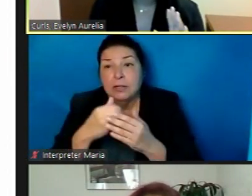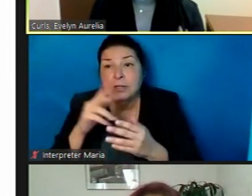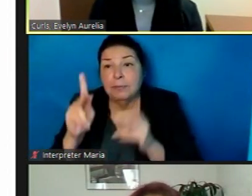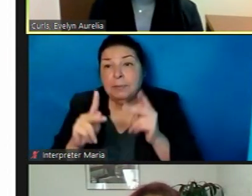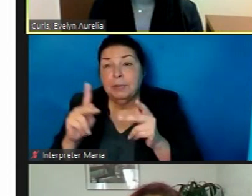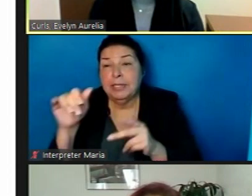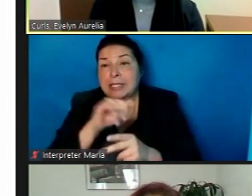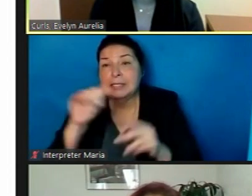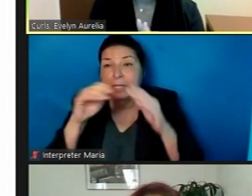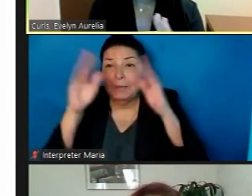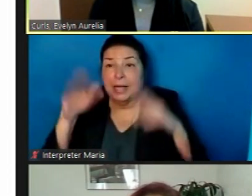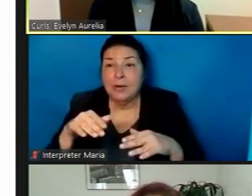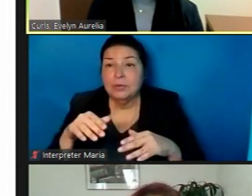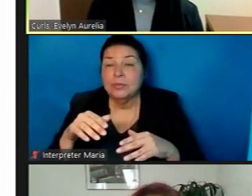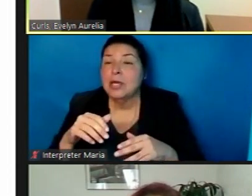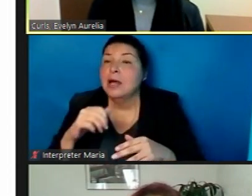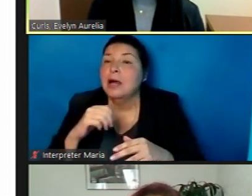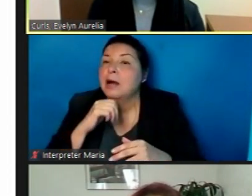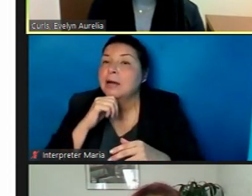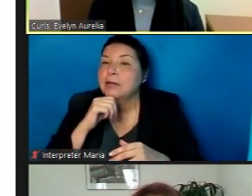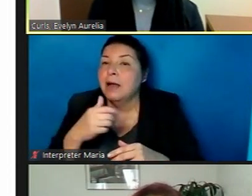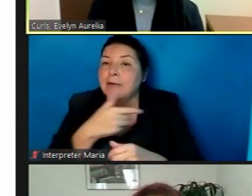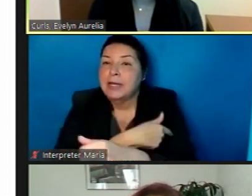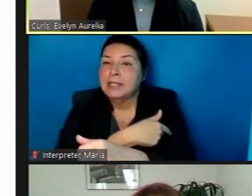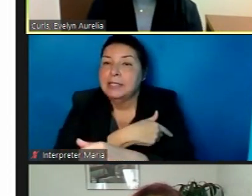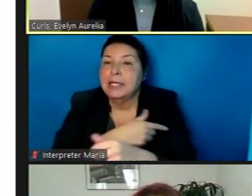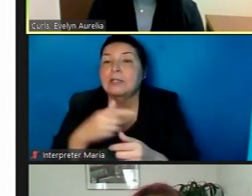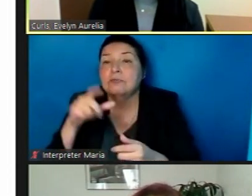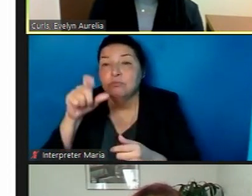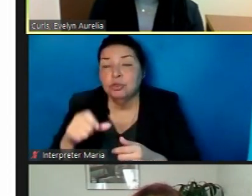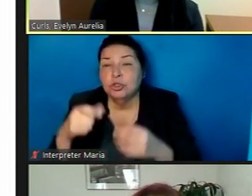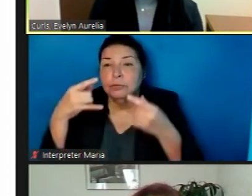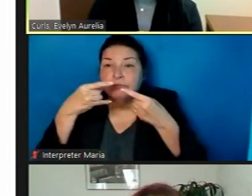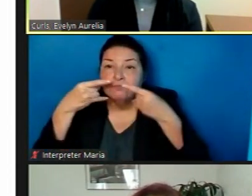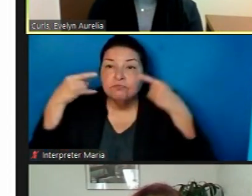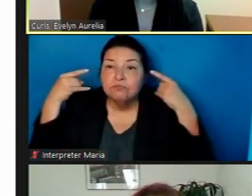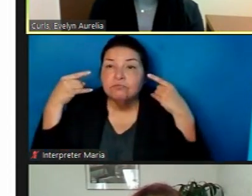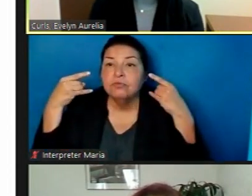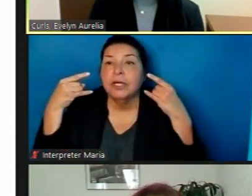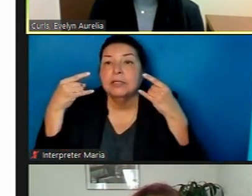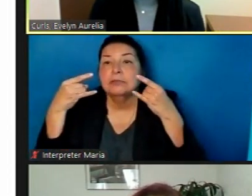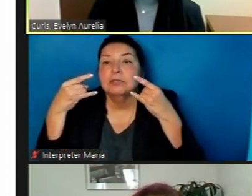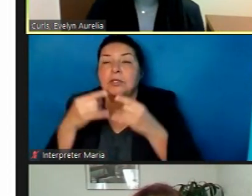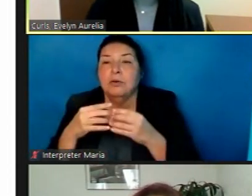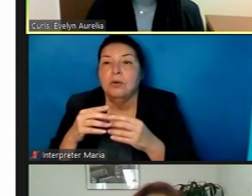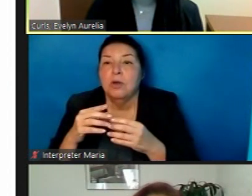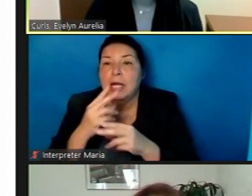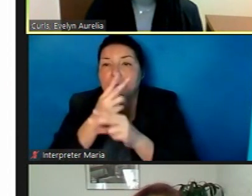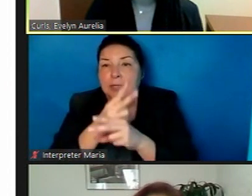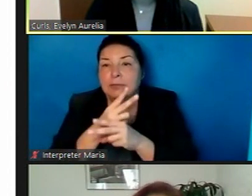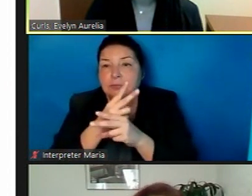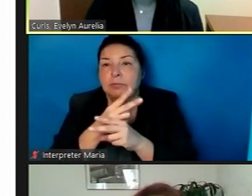same masking, staying 6 feet apart, making sure they're using hand sanitizer as everyone else.